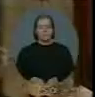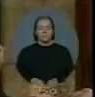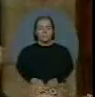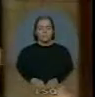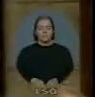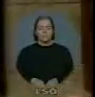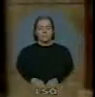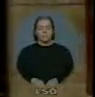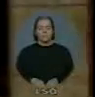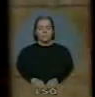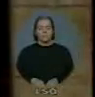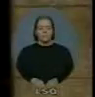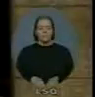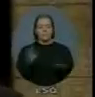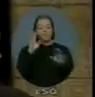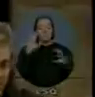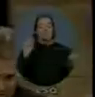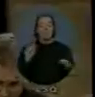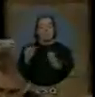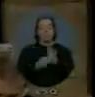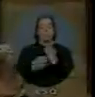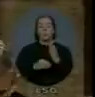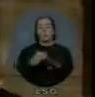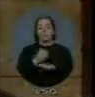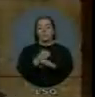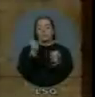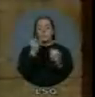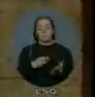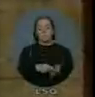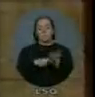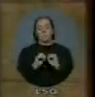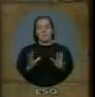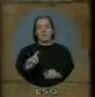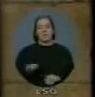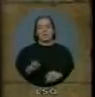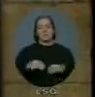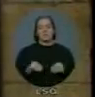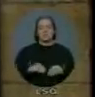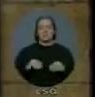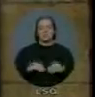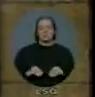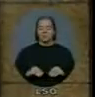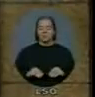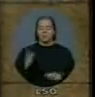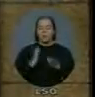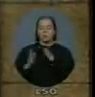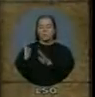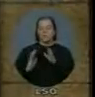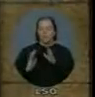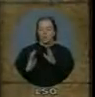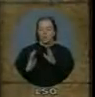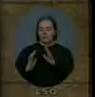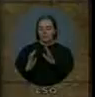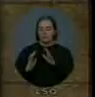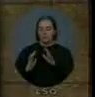Access to information documents show that the former Heritage Minister racked up phenomenal bills on limousines, flights and hotels, which she kept